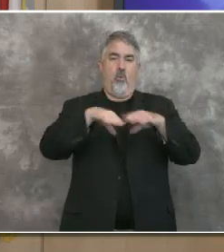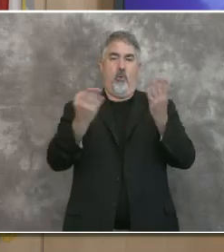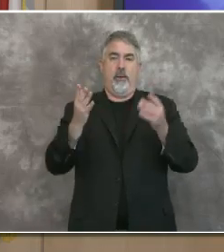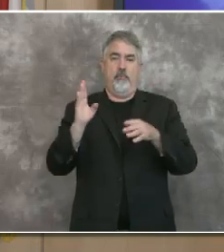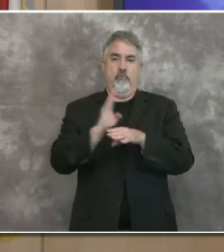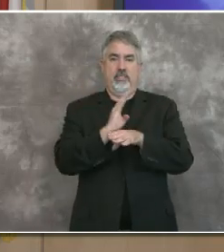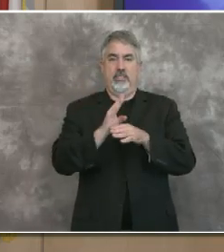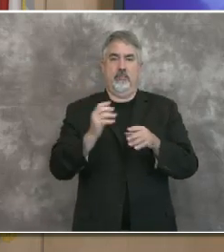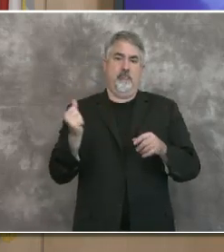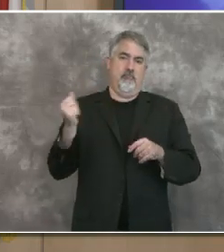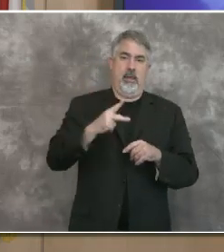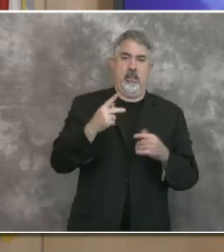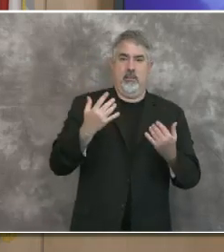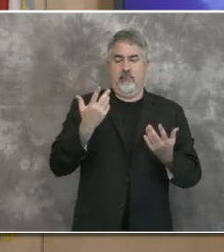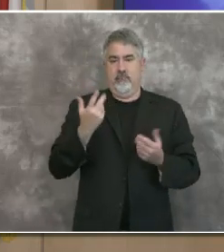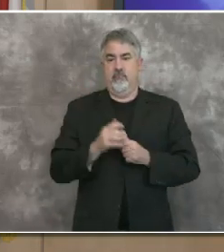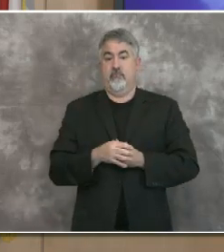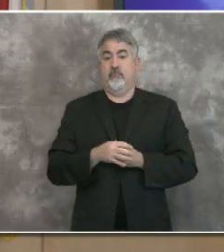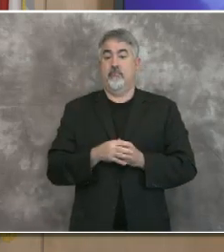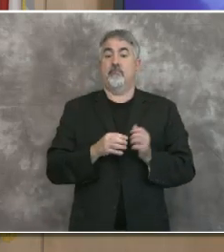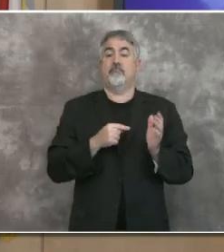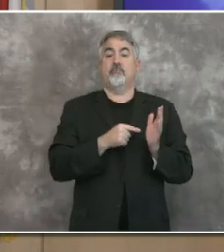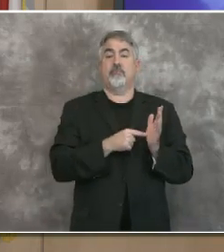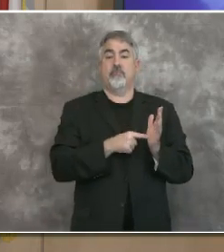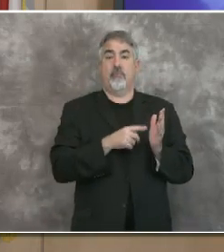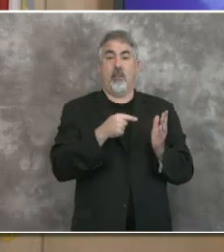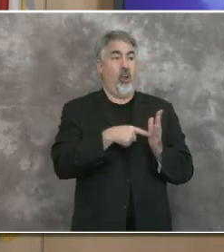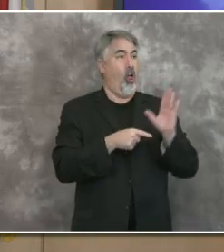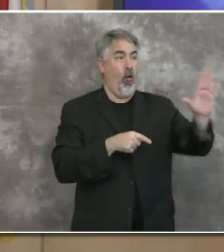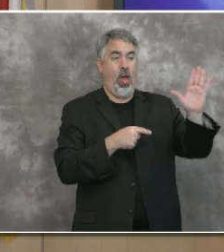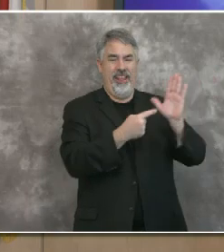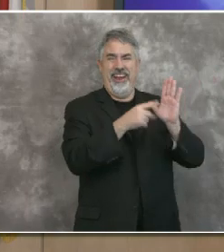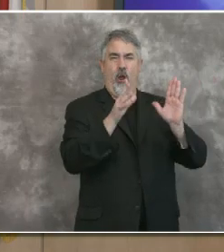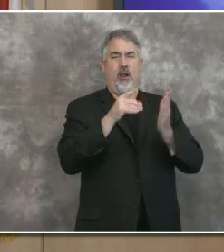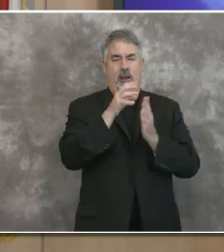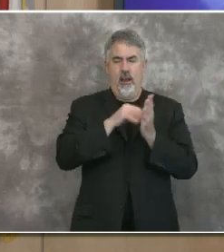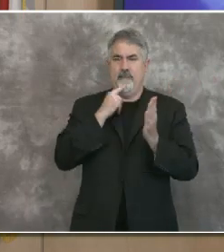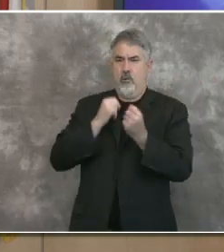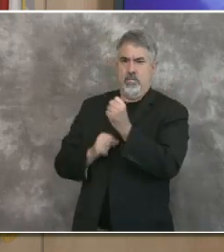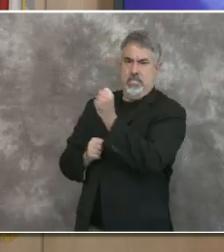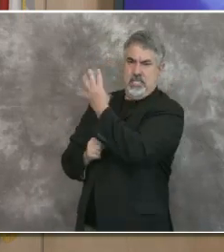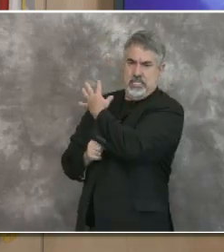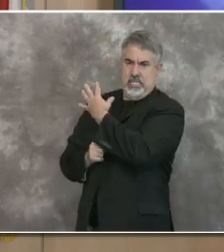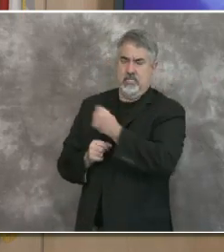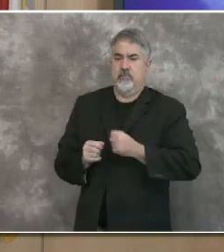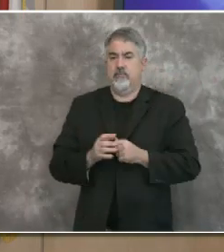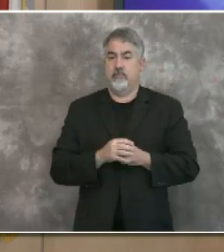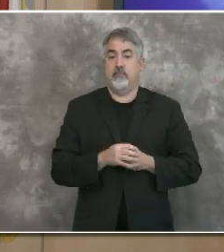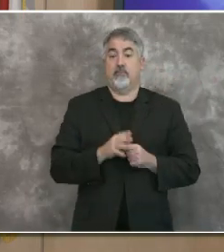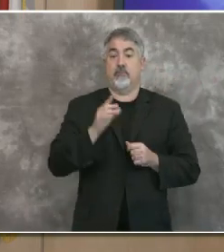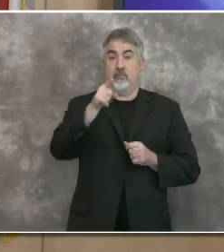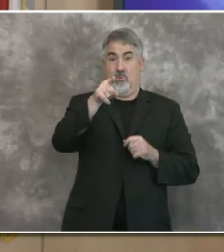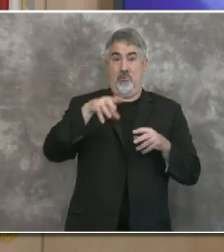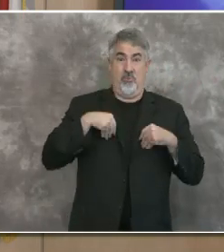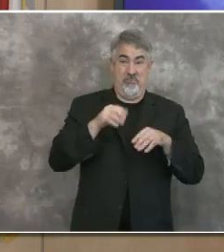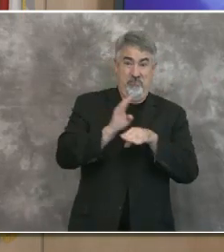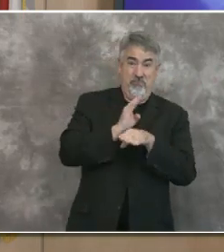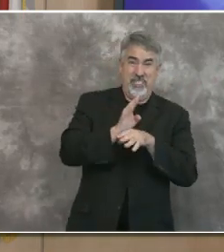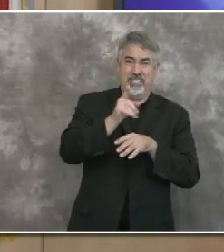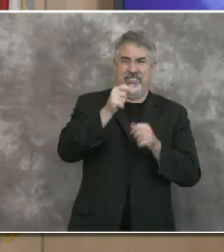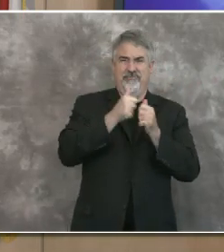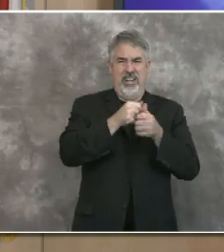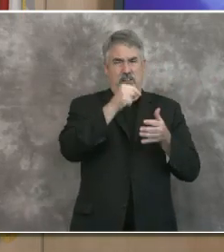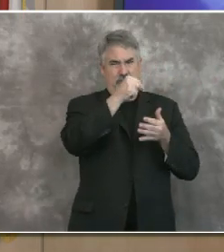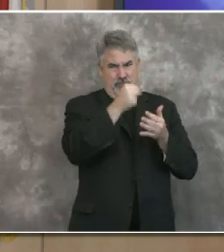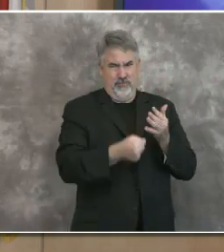safe reopening plan. So again, if you are a retail business that is in the category that I just outlined, and you can do